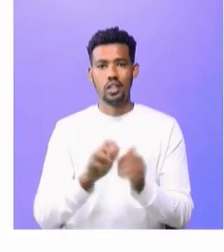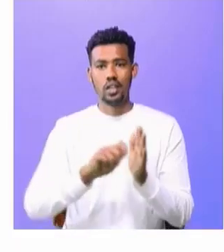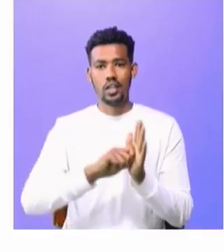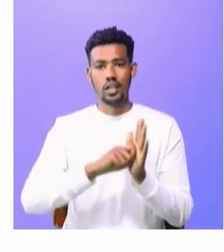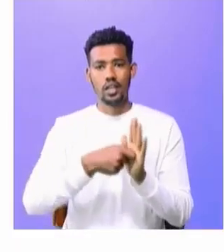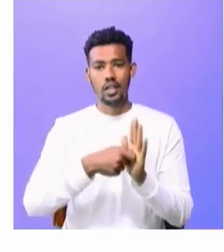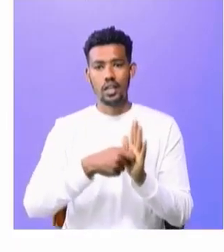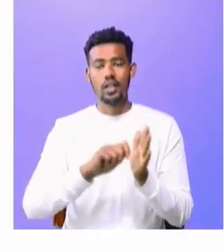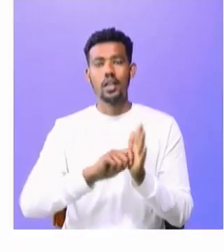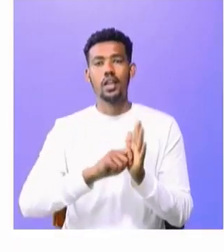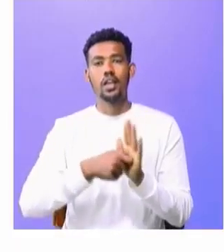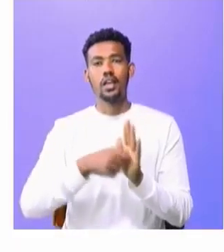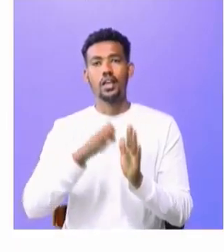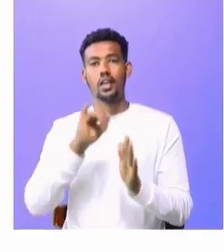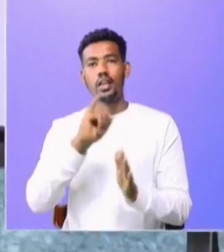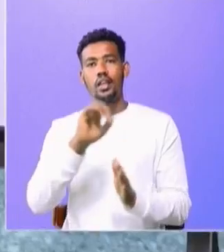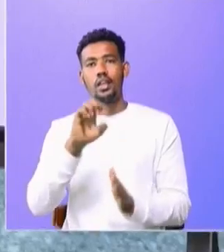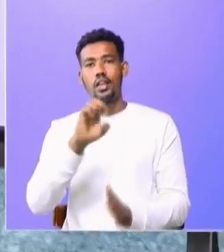keys.